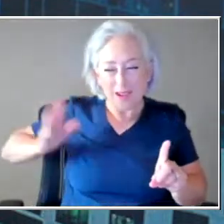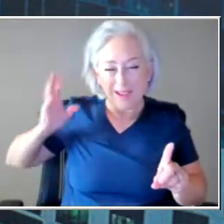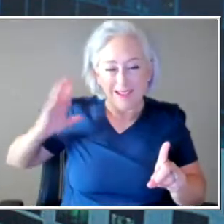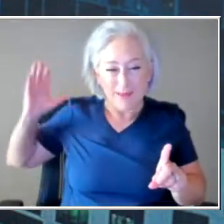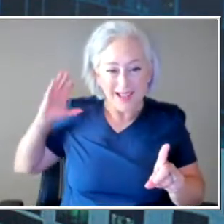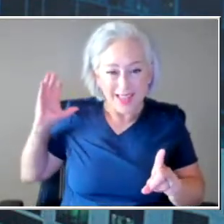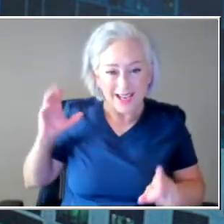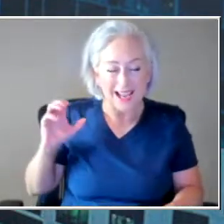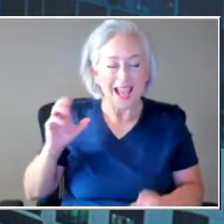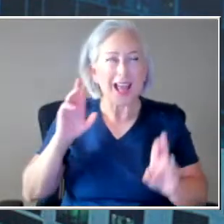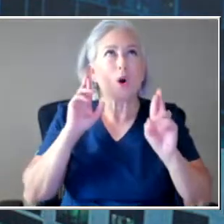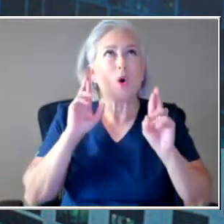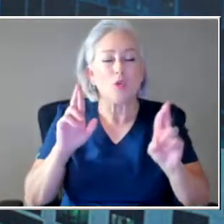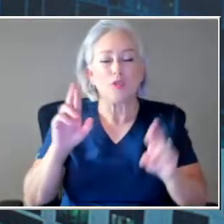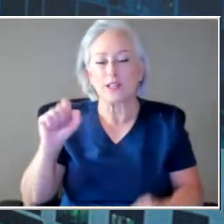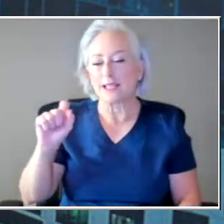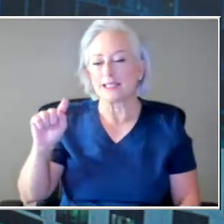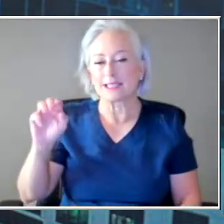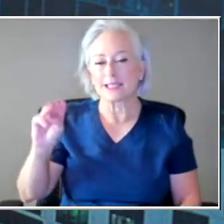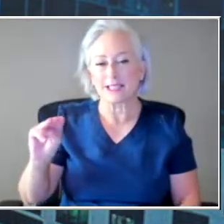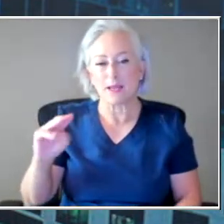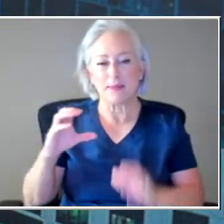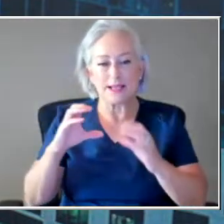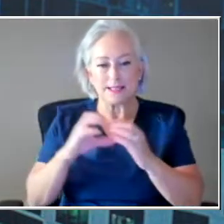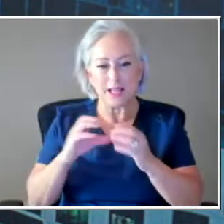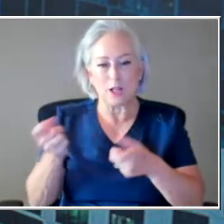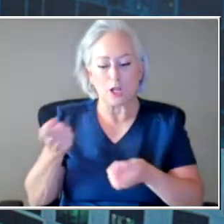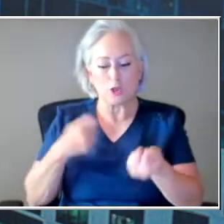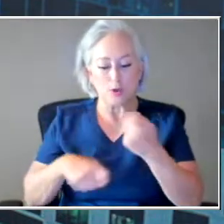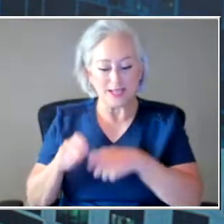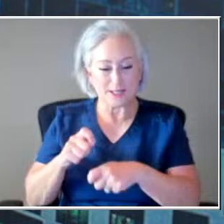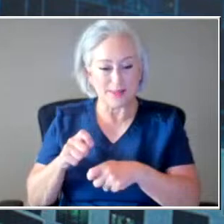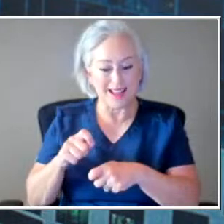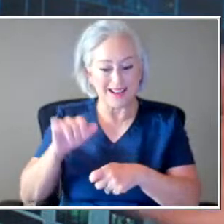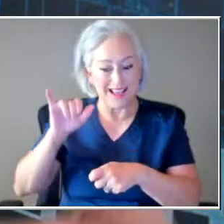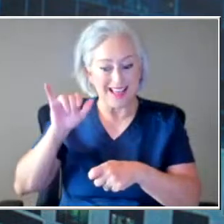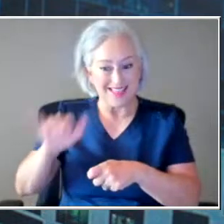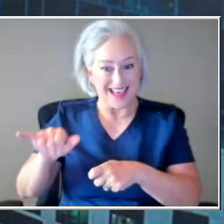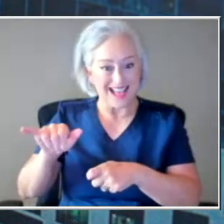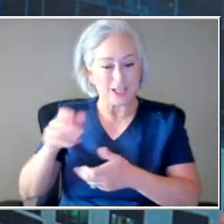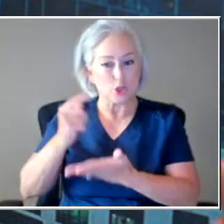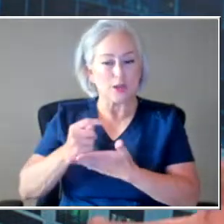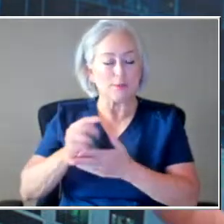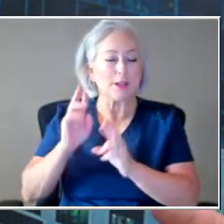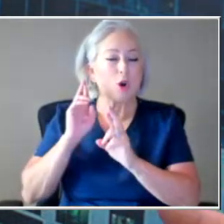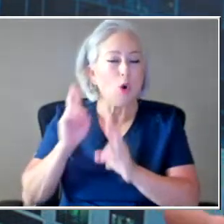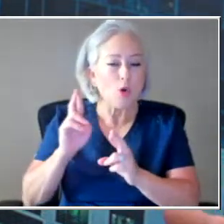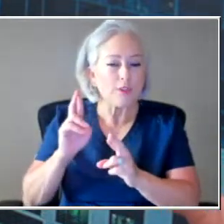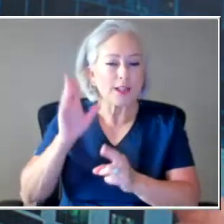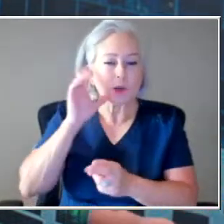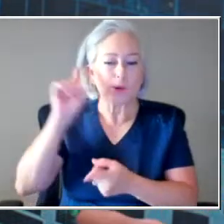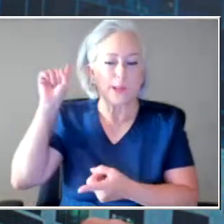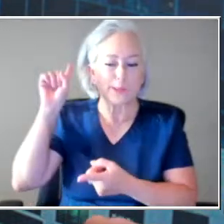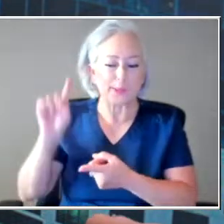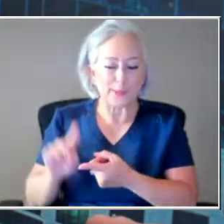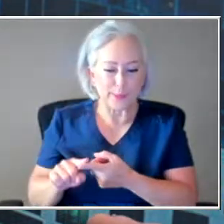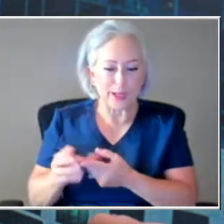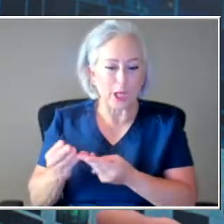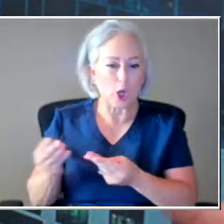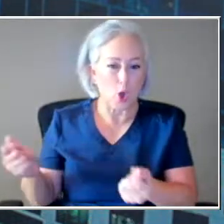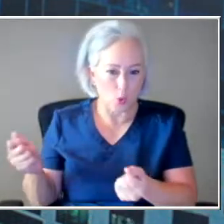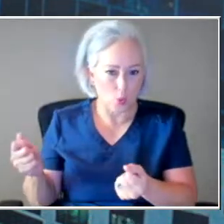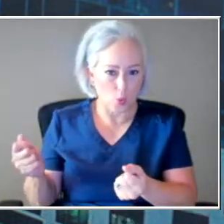it, are numbered. And that's a good thing for patients and their families. seeing Shay sit here is an absolute